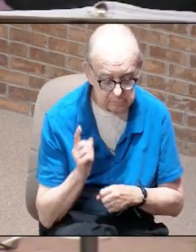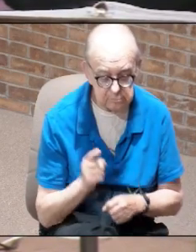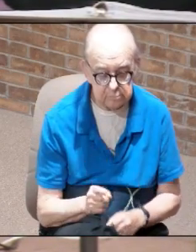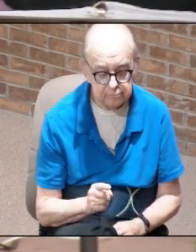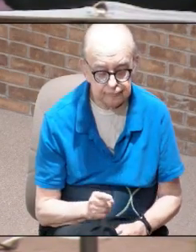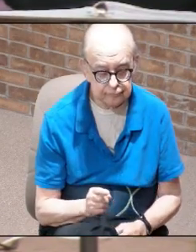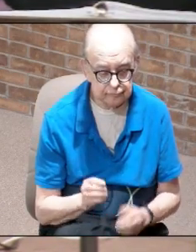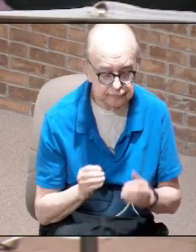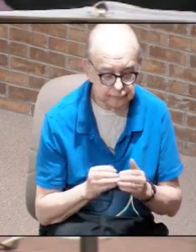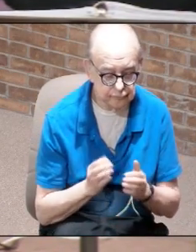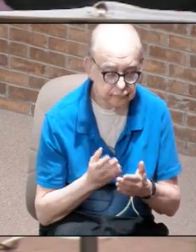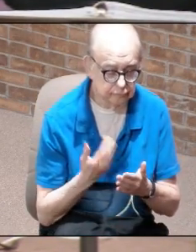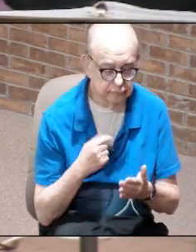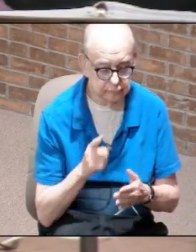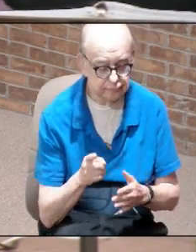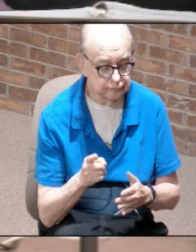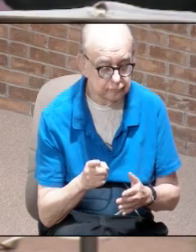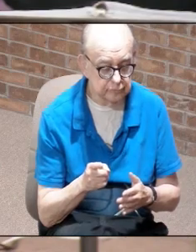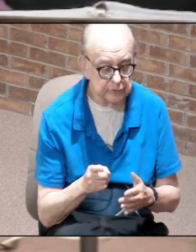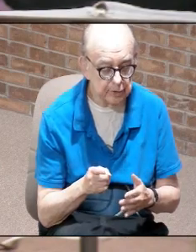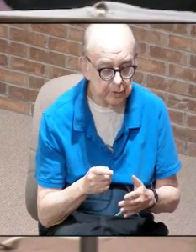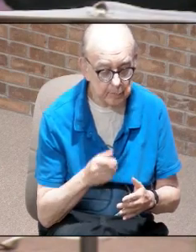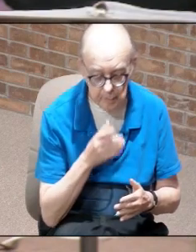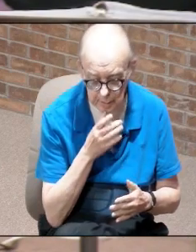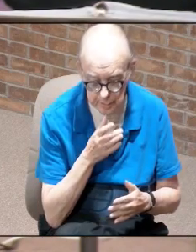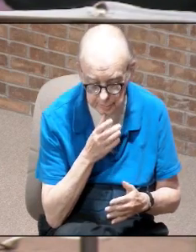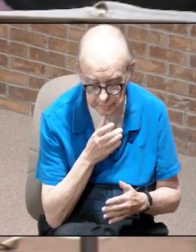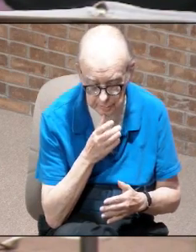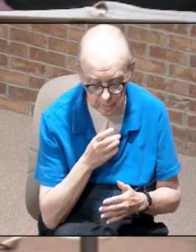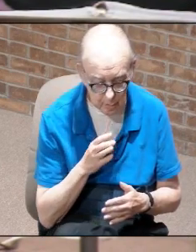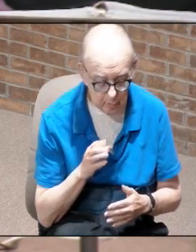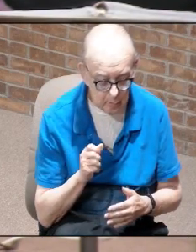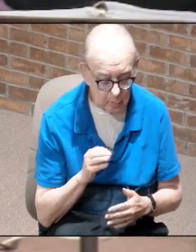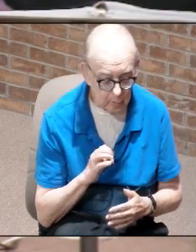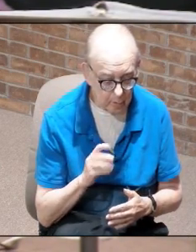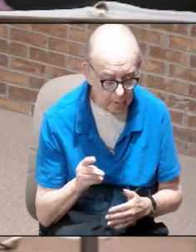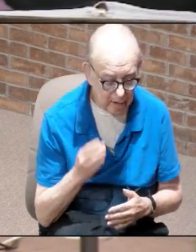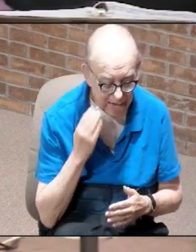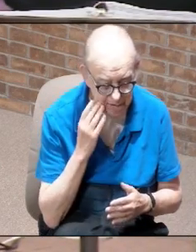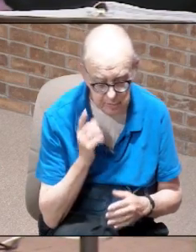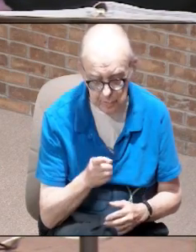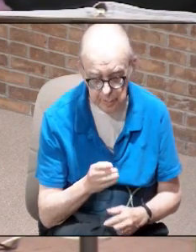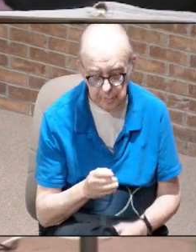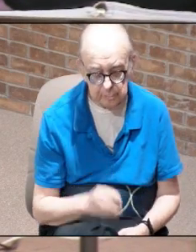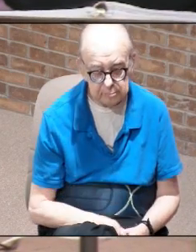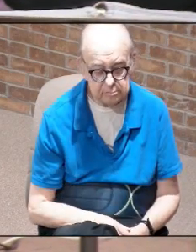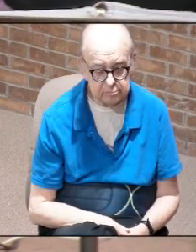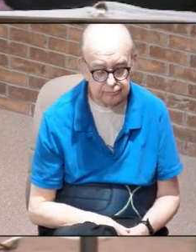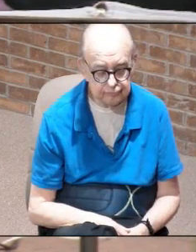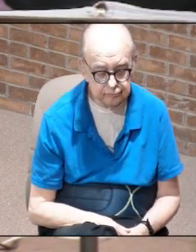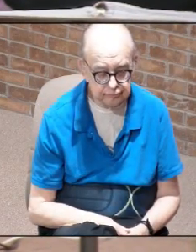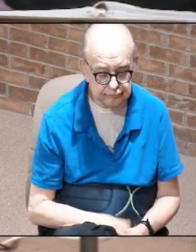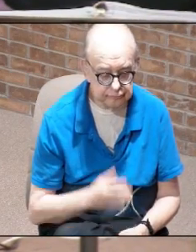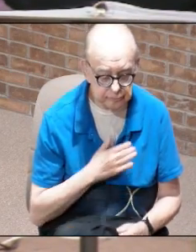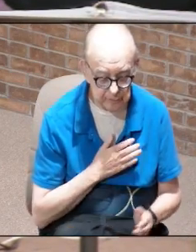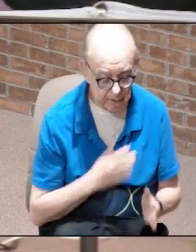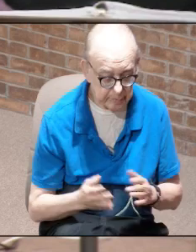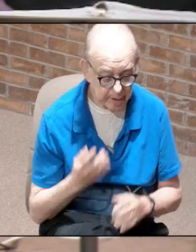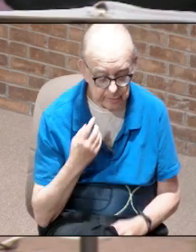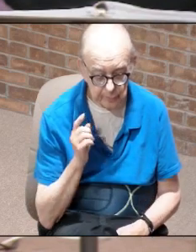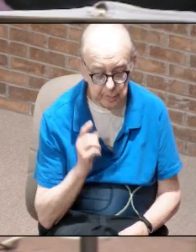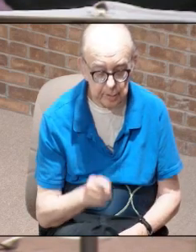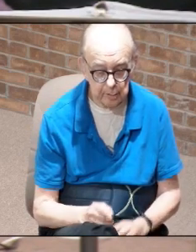you. Even before you were in your mother's womb, I knew you and my plans for